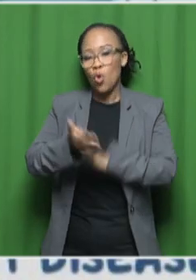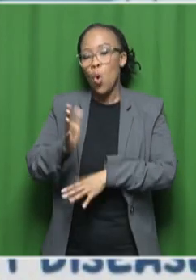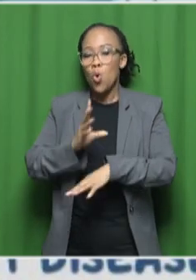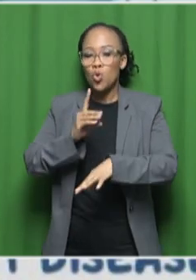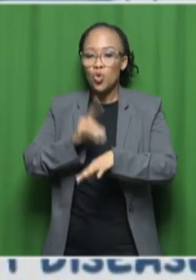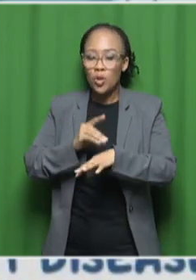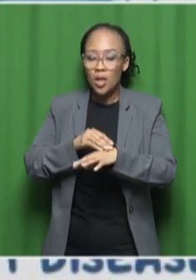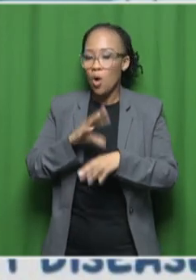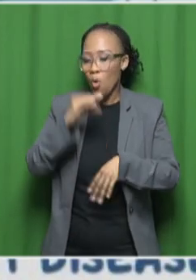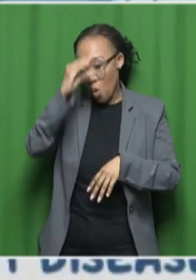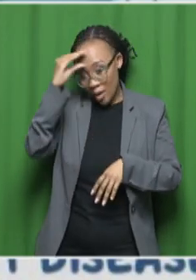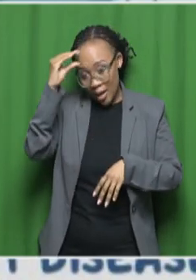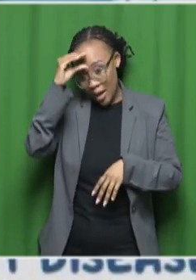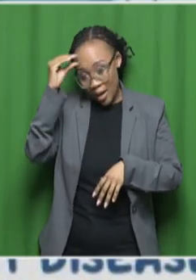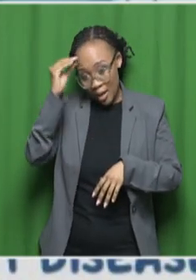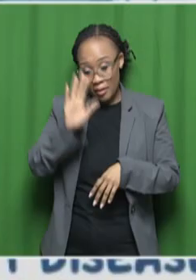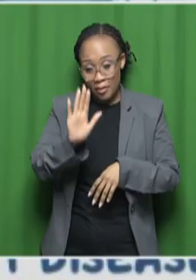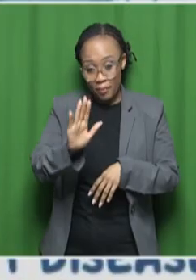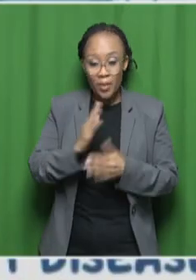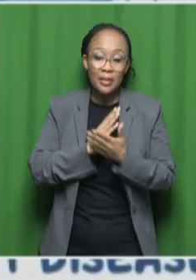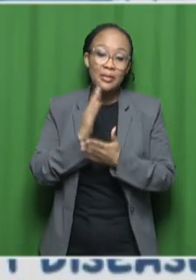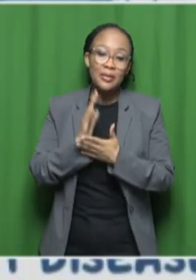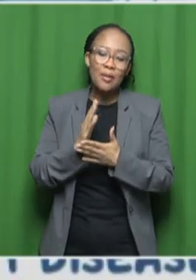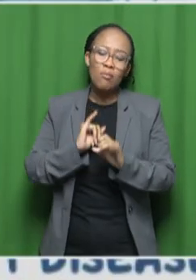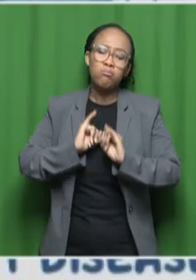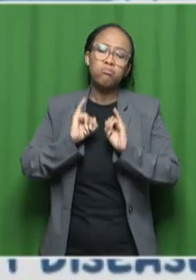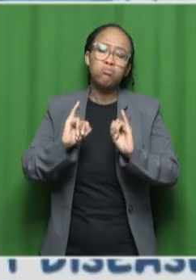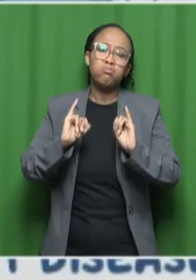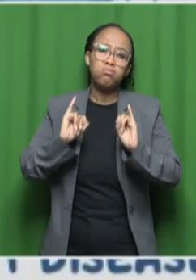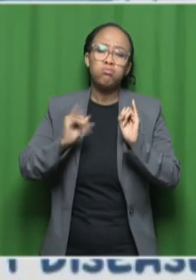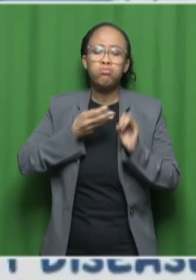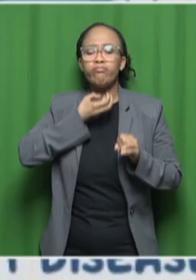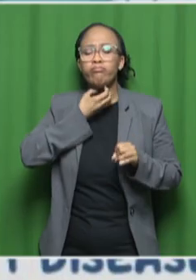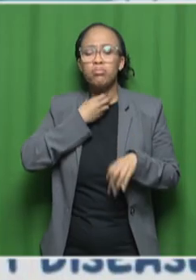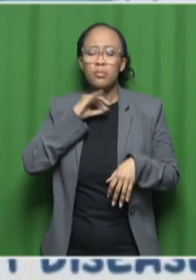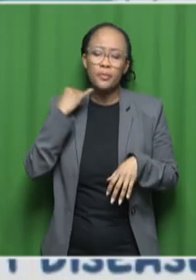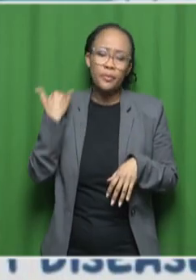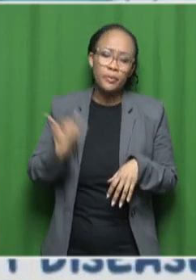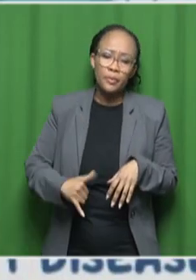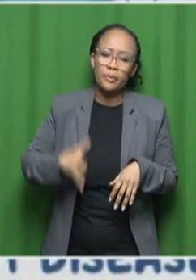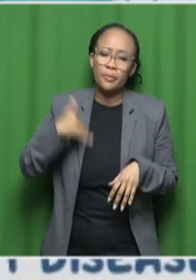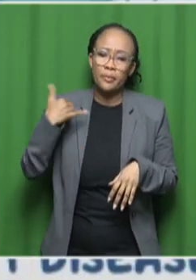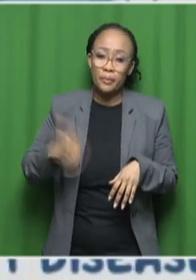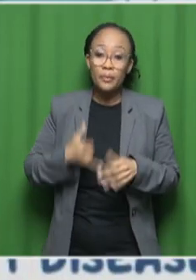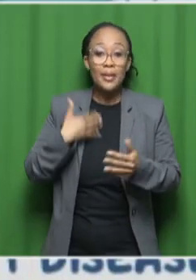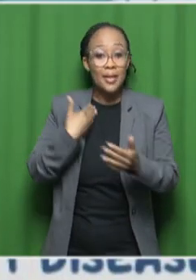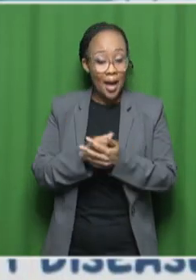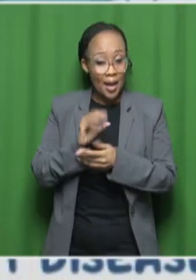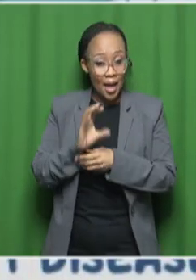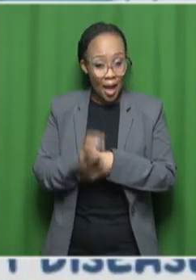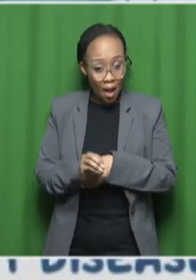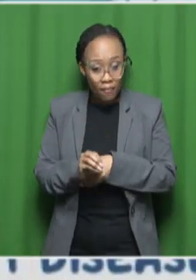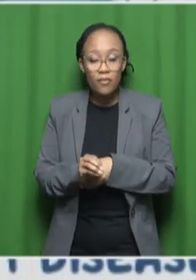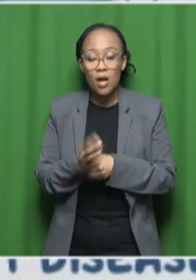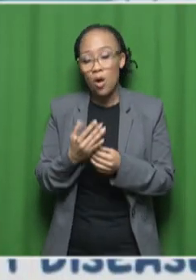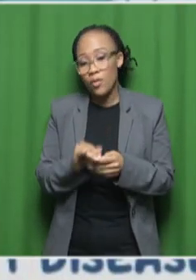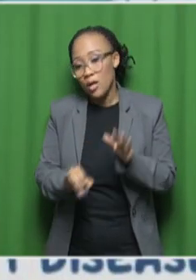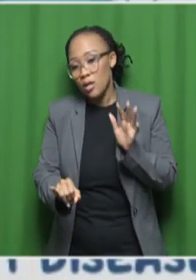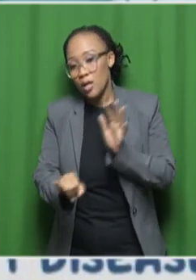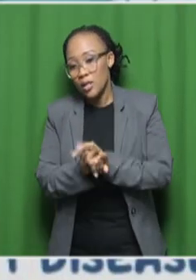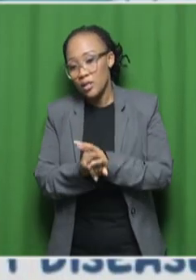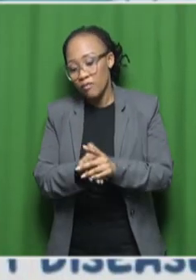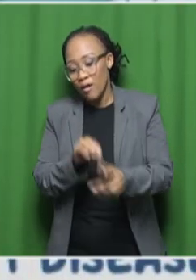patients might have this severe throat infection that started suddenly, and they might even identify the symptoms, but it's not treated